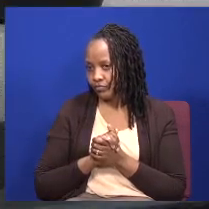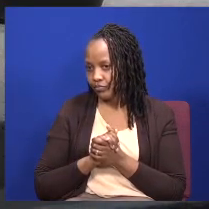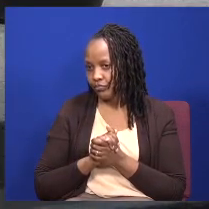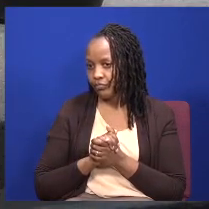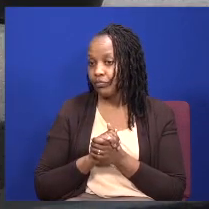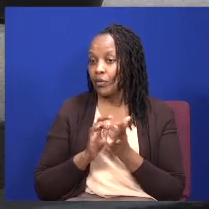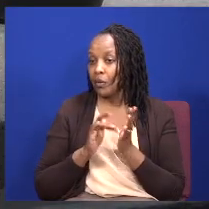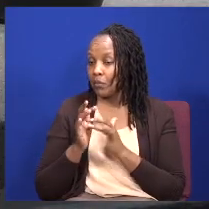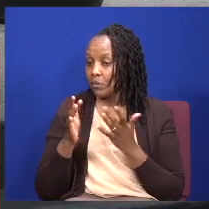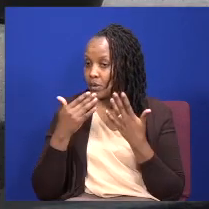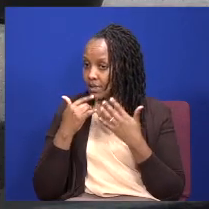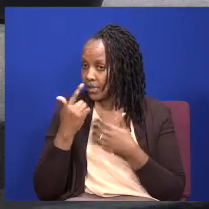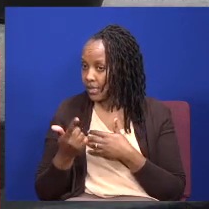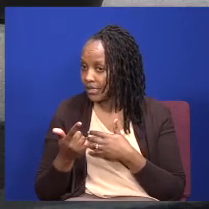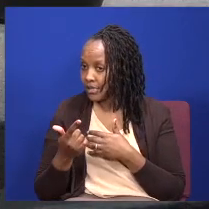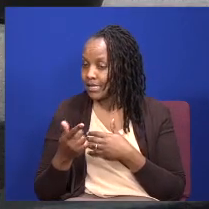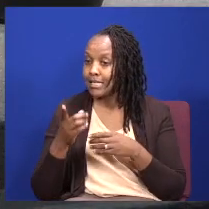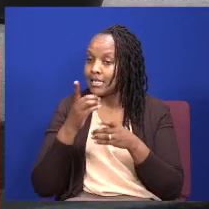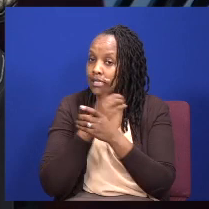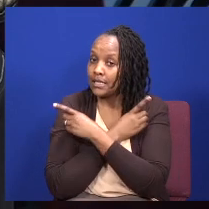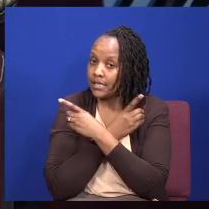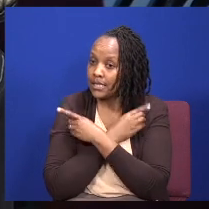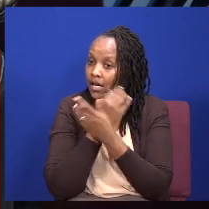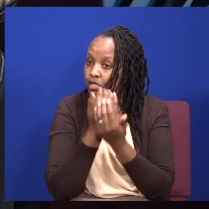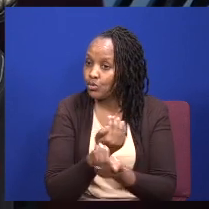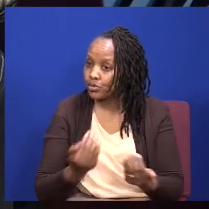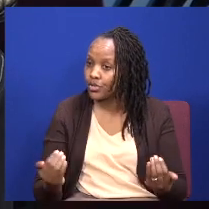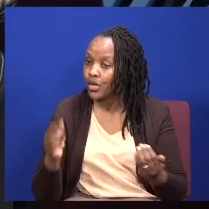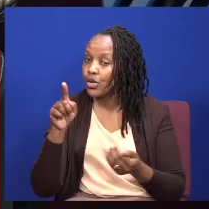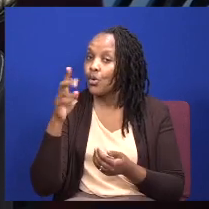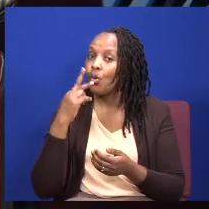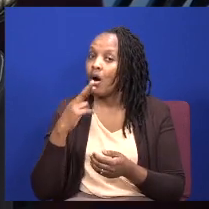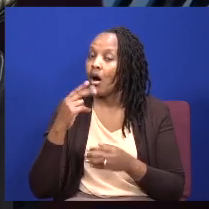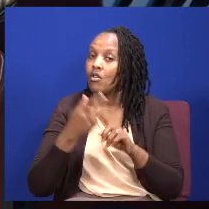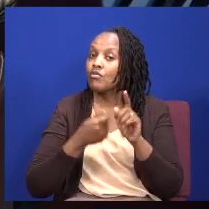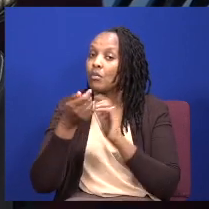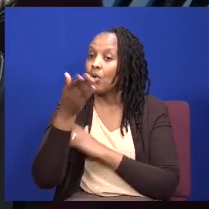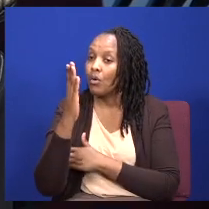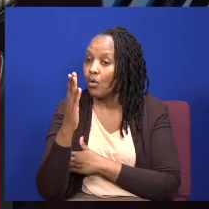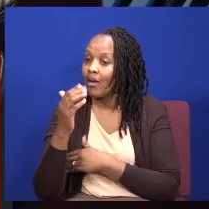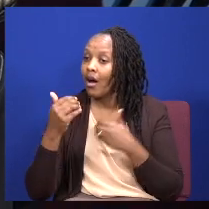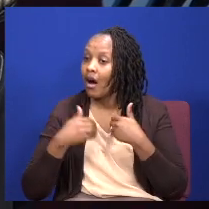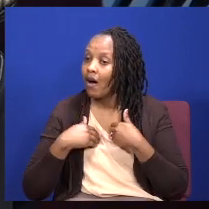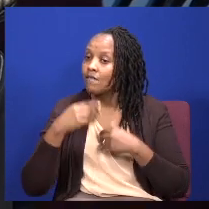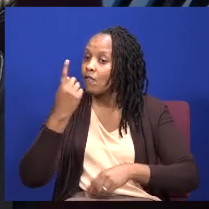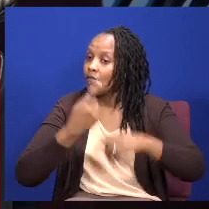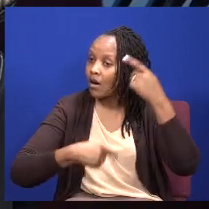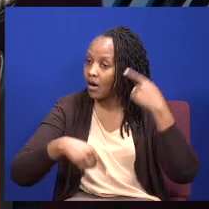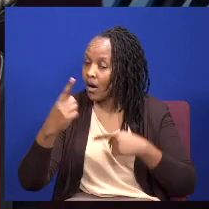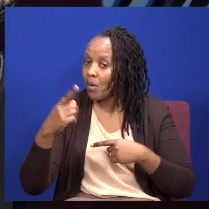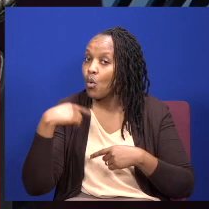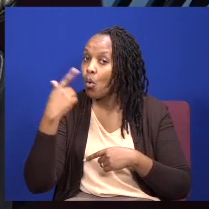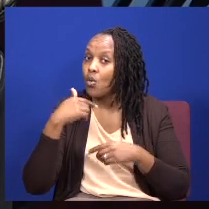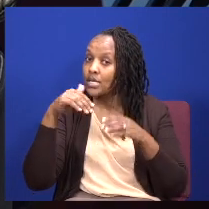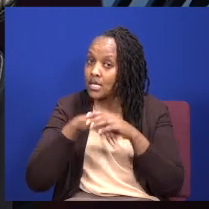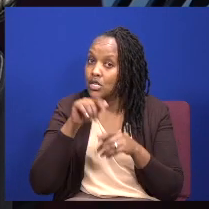The Bible says, you, dear children, are from God and have overcome them because the one who is in you is greater